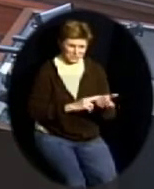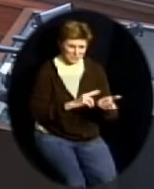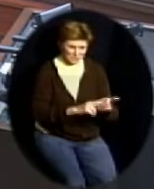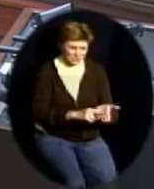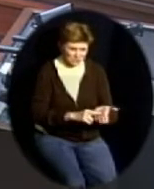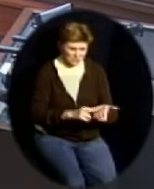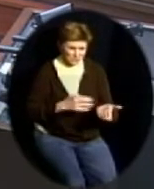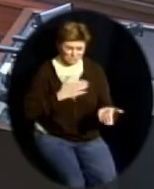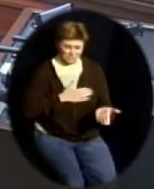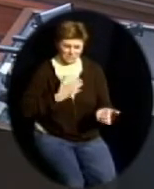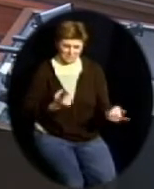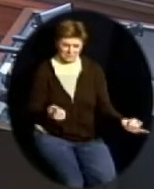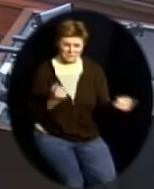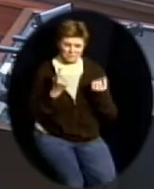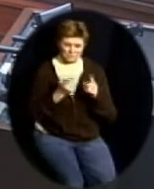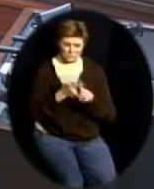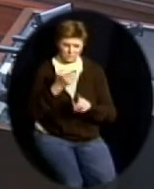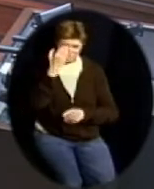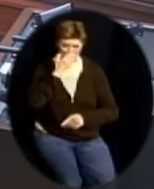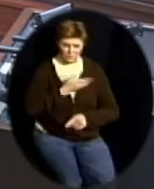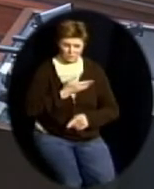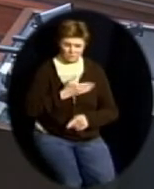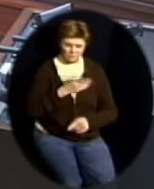misstated your name. Would you please come forward?